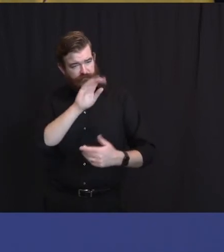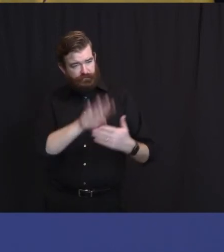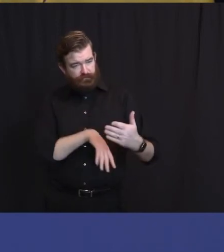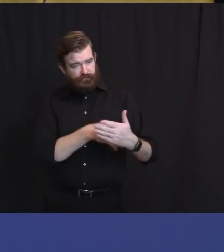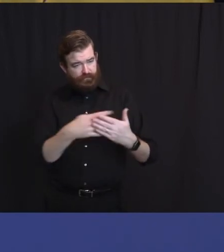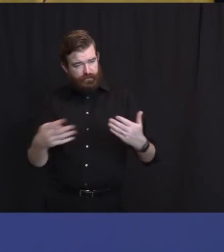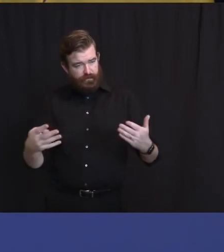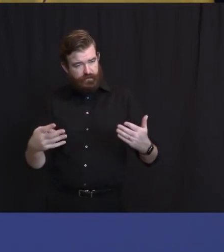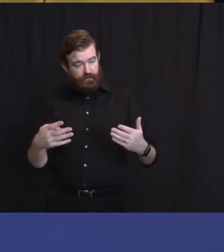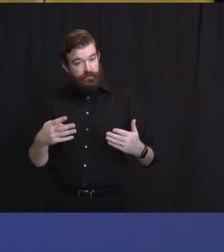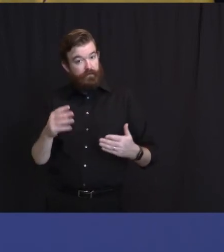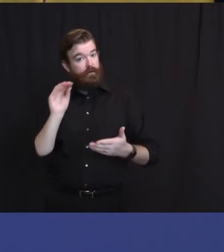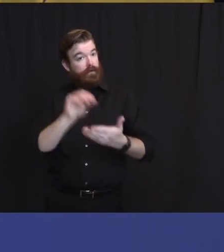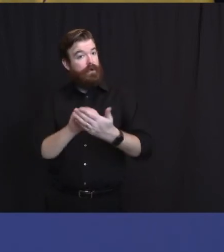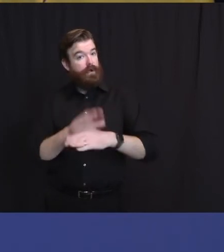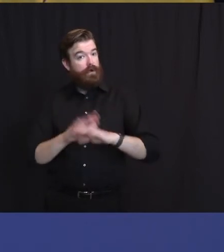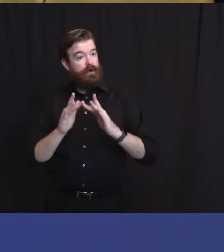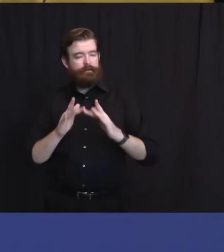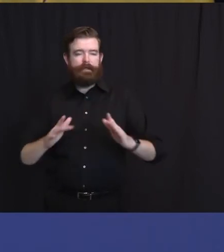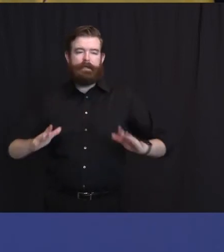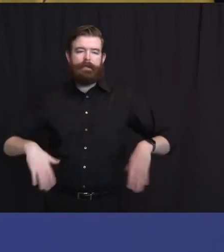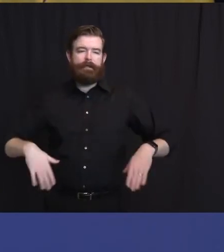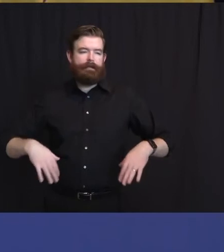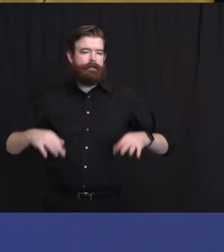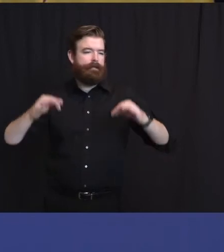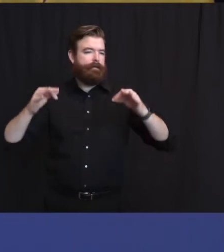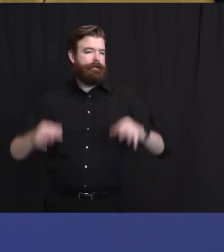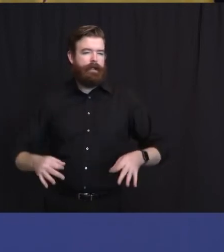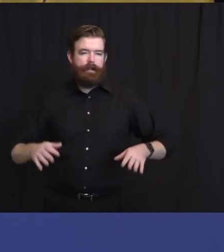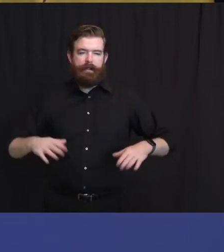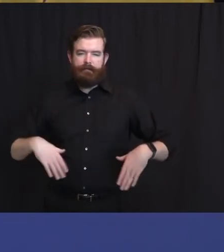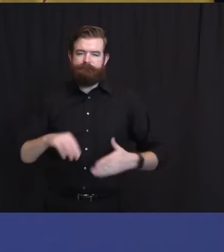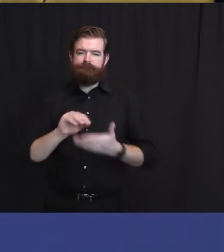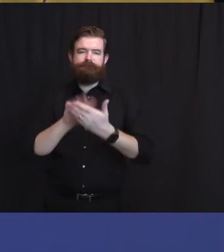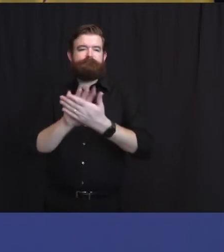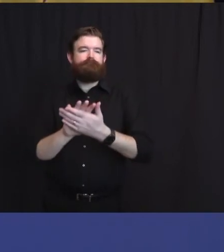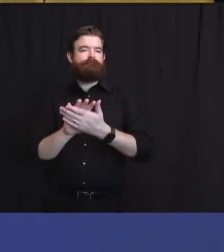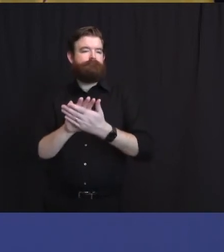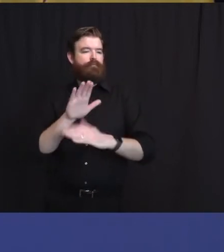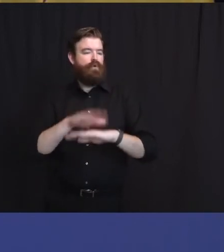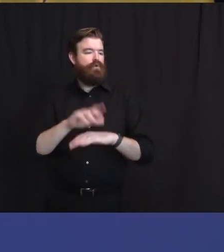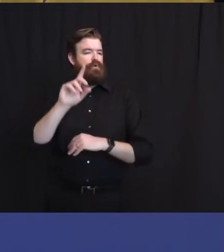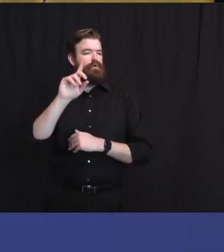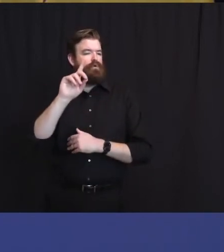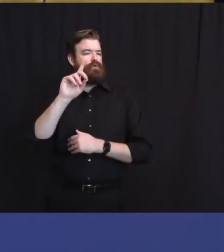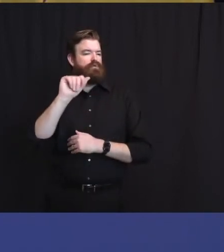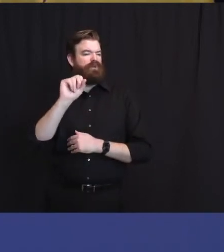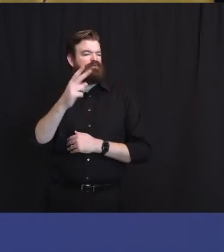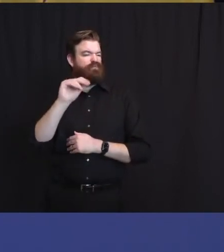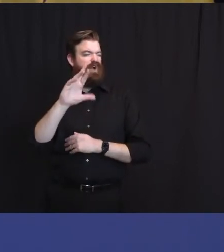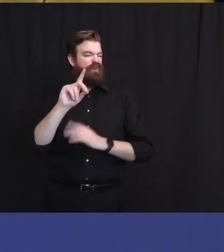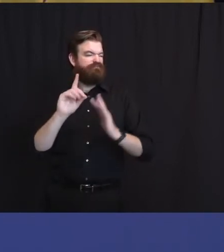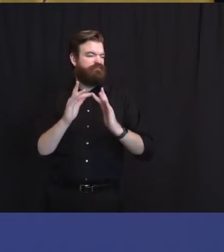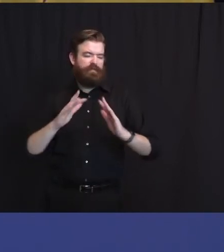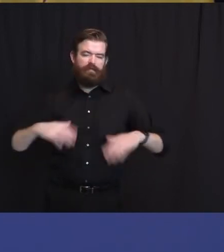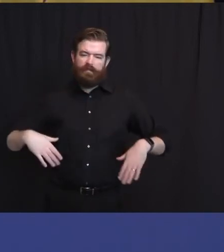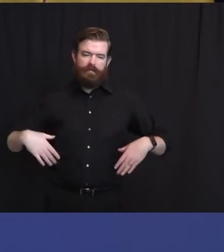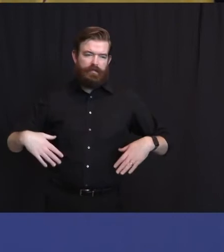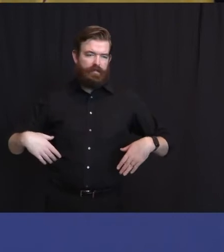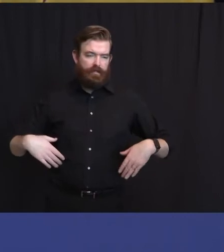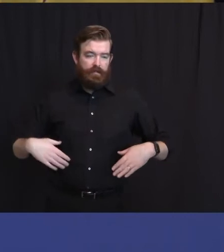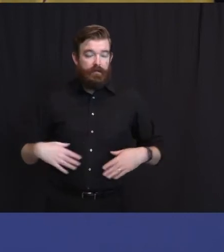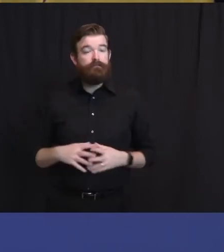evolving, Judy, right? I mean, part of the reason, and I know you said this, part of the reason why we're with 37 other states on long-term